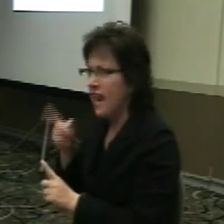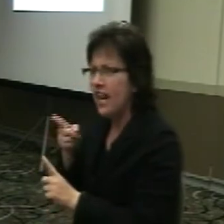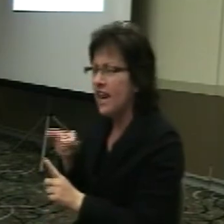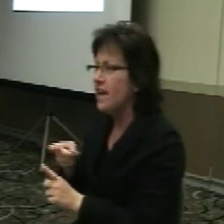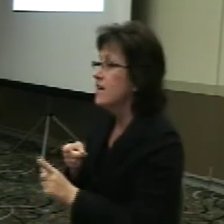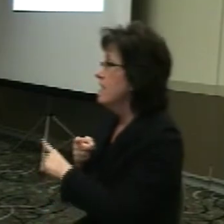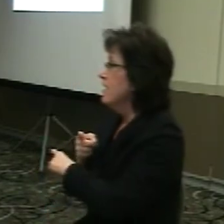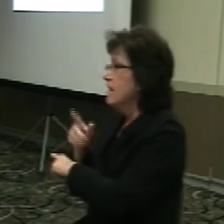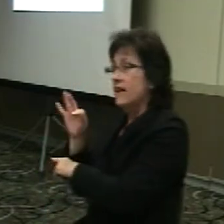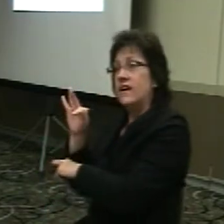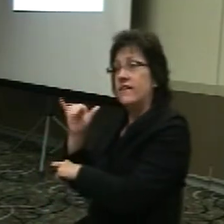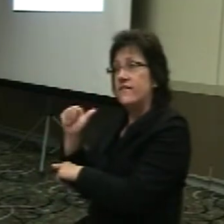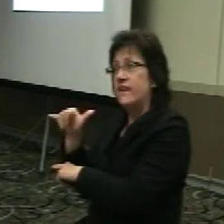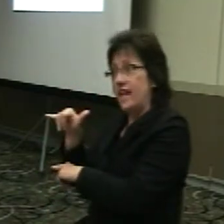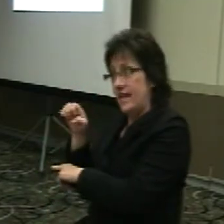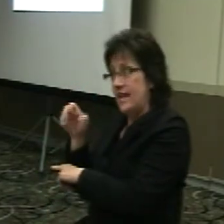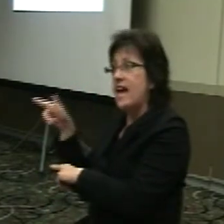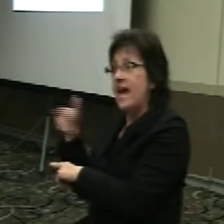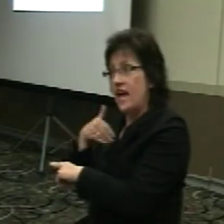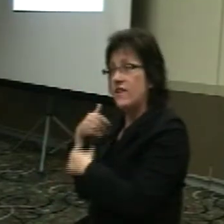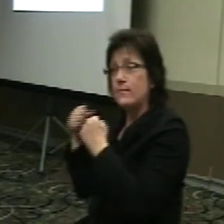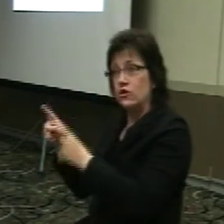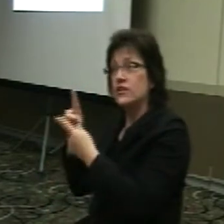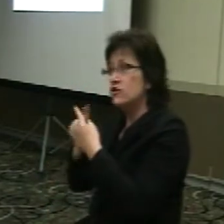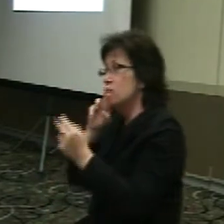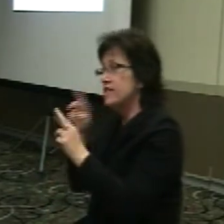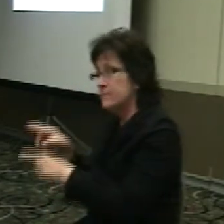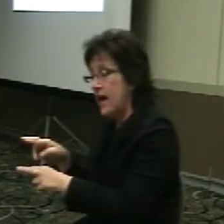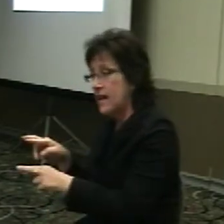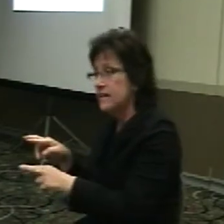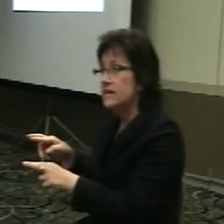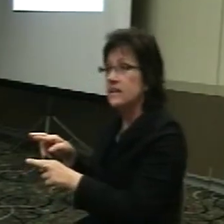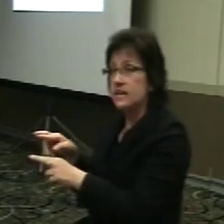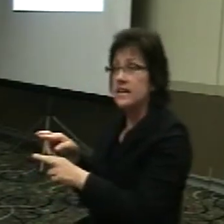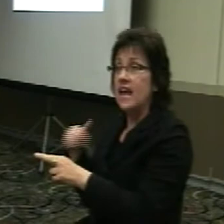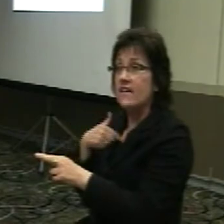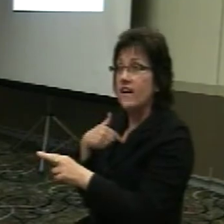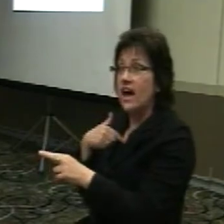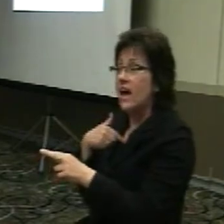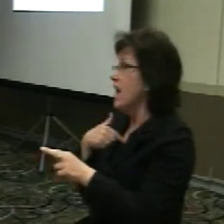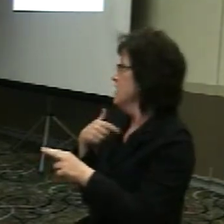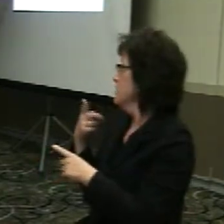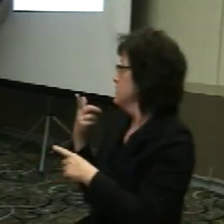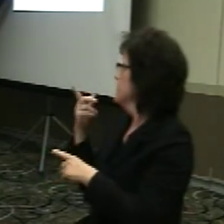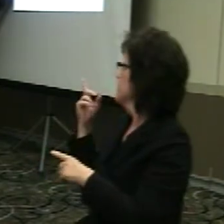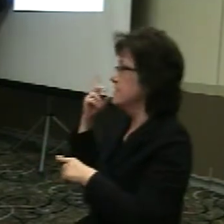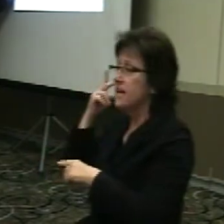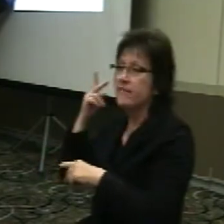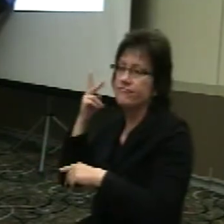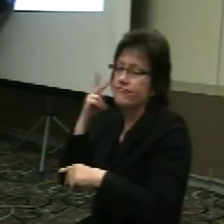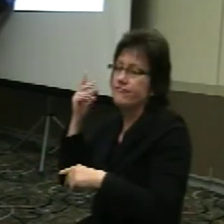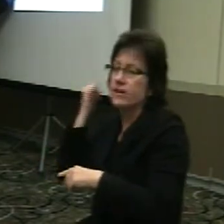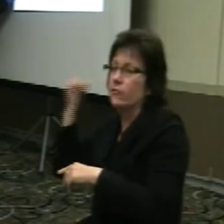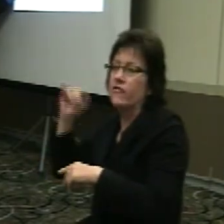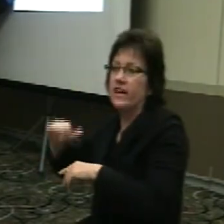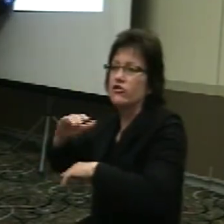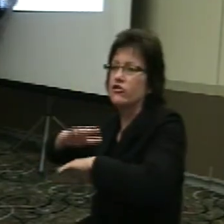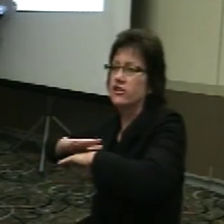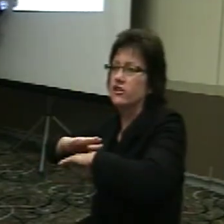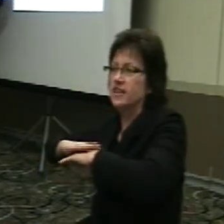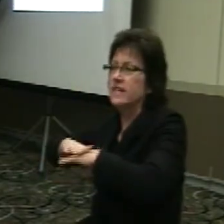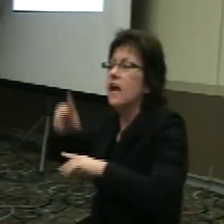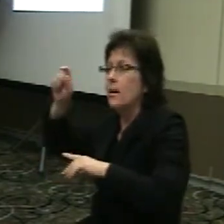Faye just got an opportunity to respond, okay? And if I was marking in her little, let's say this is her desk, I'd have said she got one opportunity to